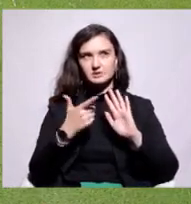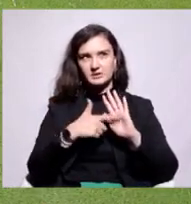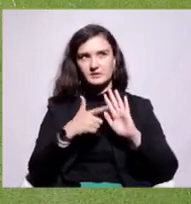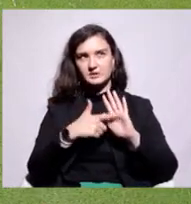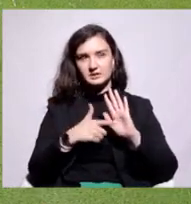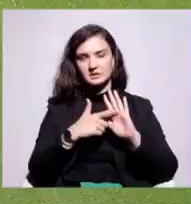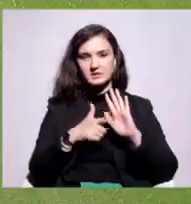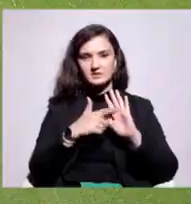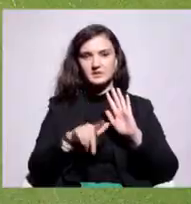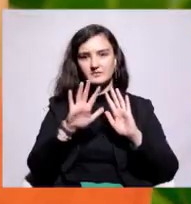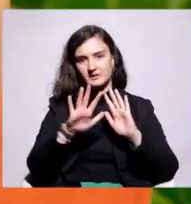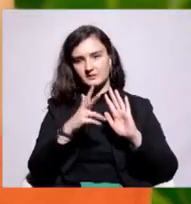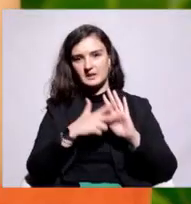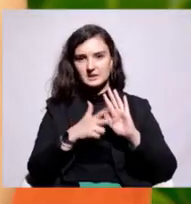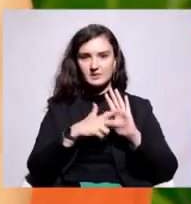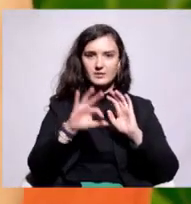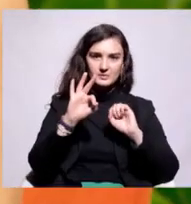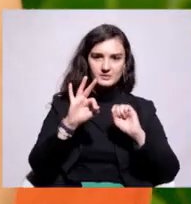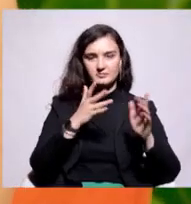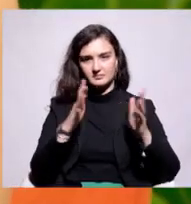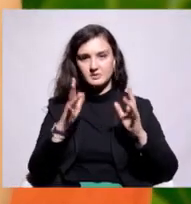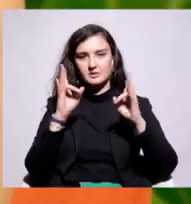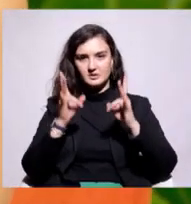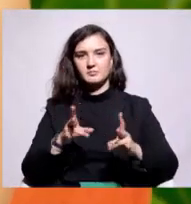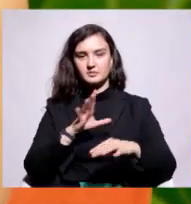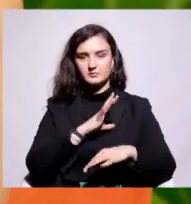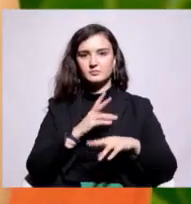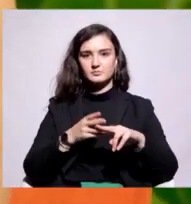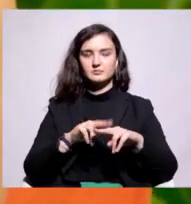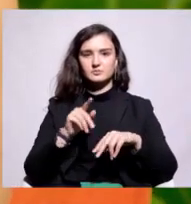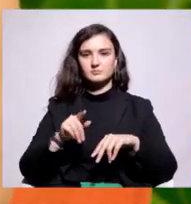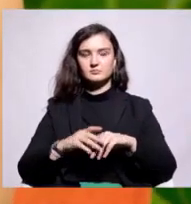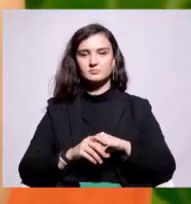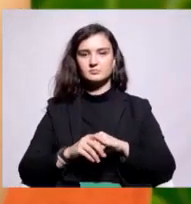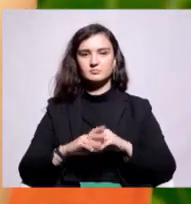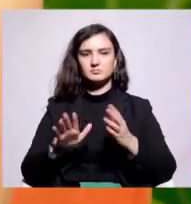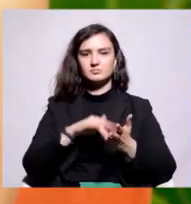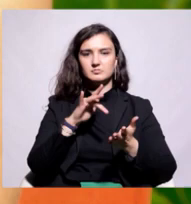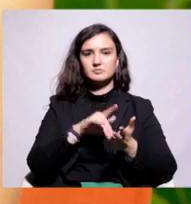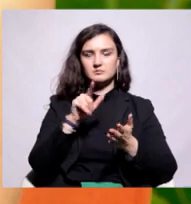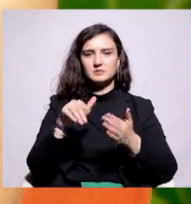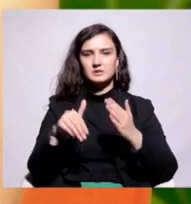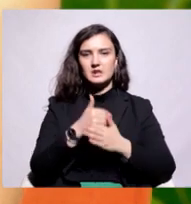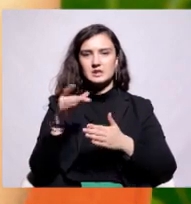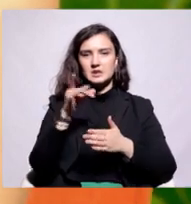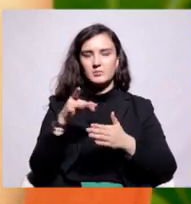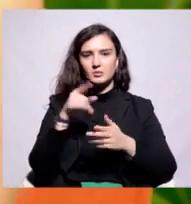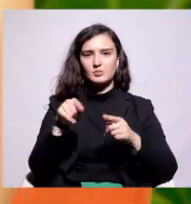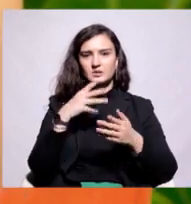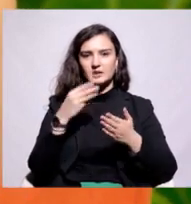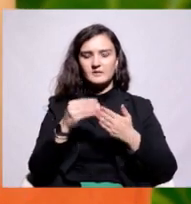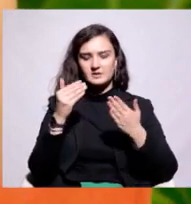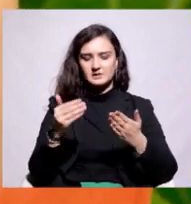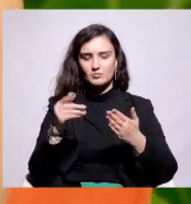1775, 1783 happened, citizens of the new republic embraced their